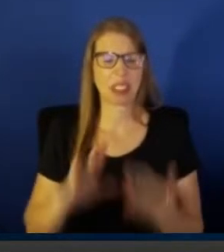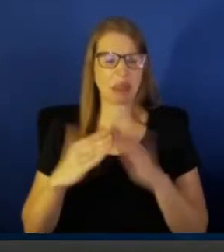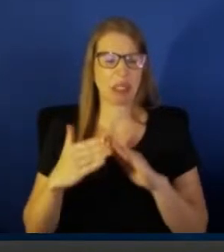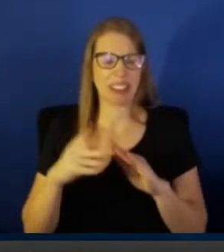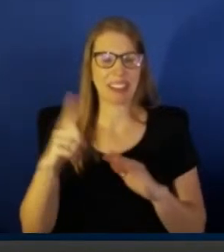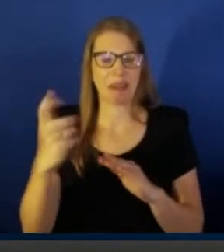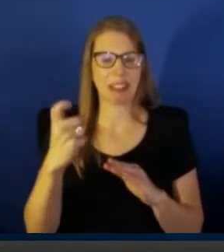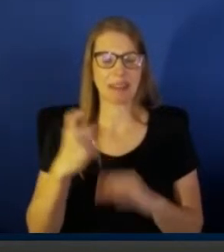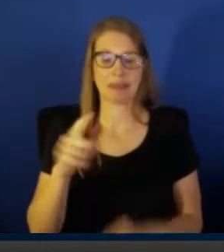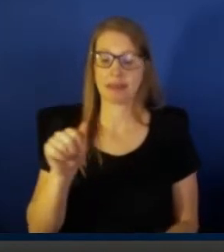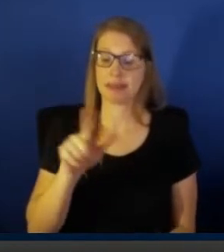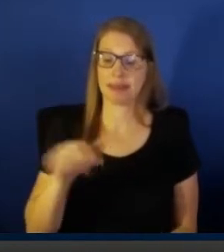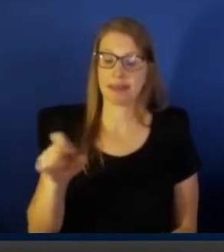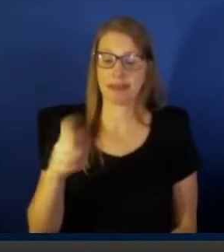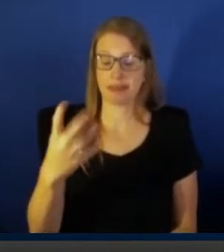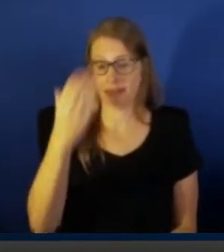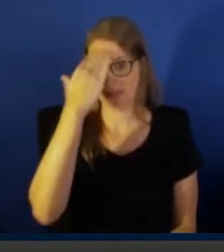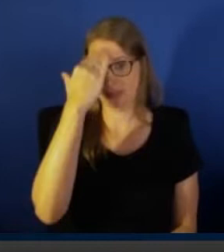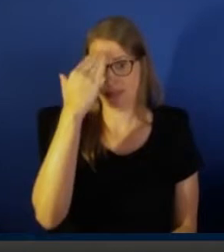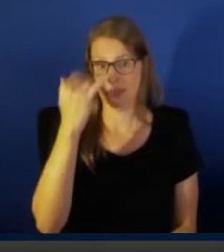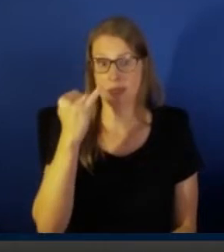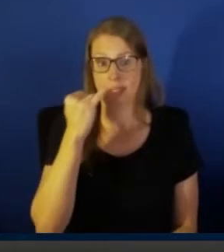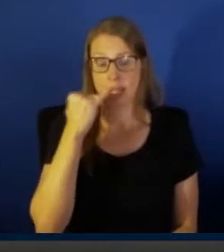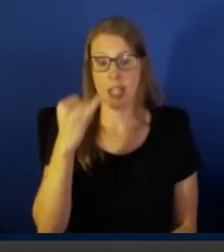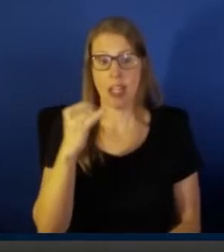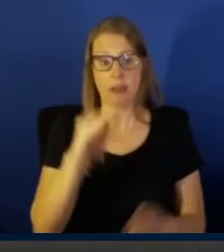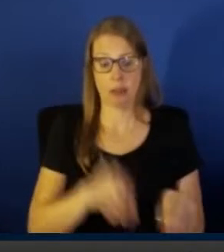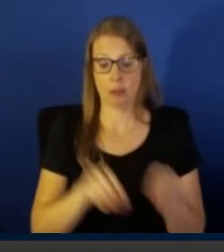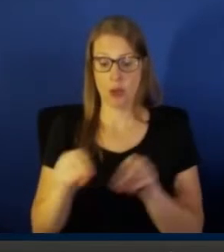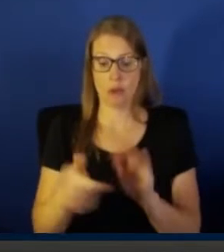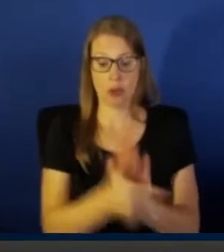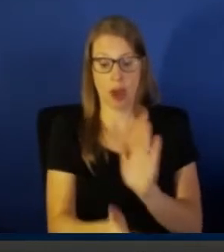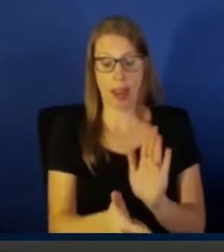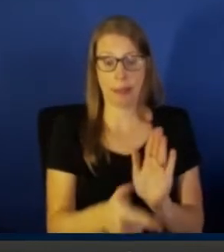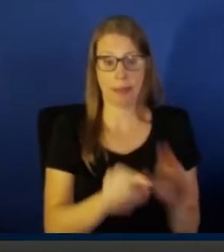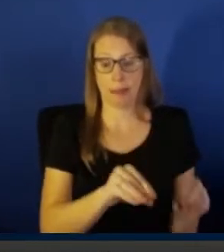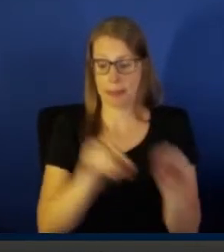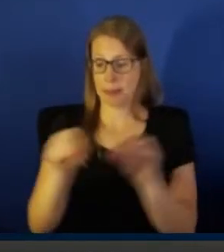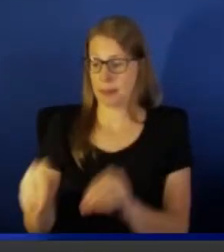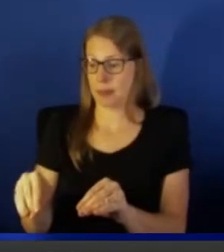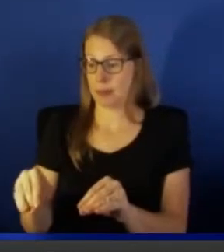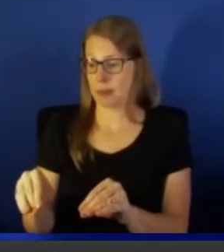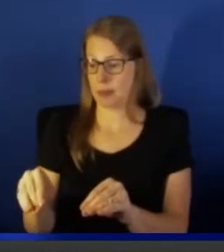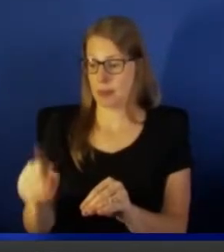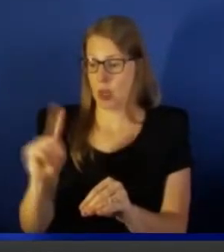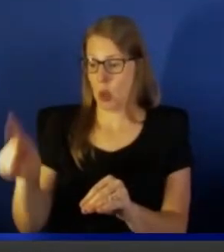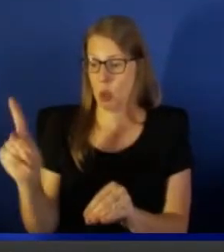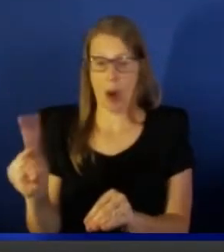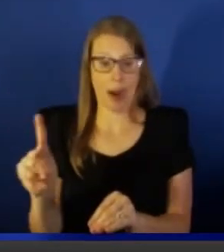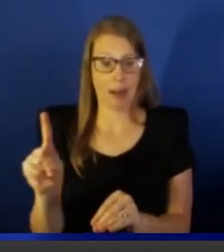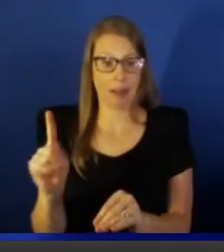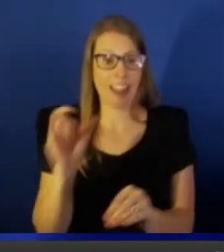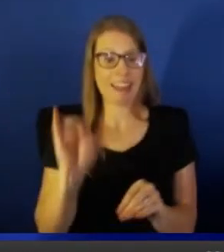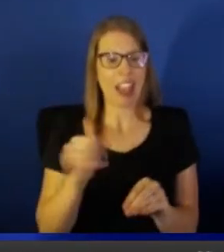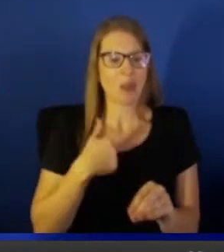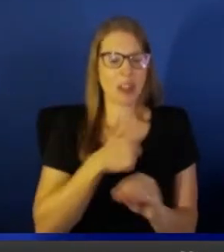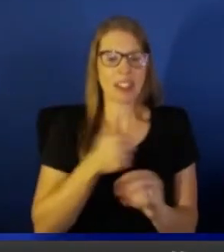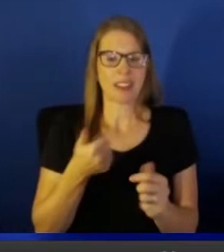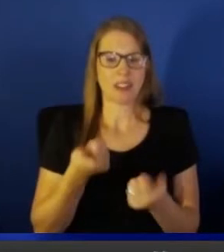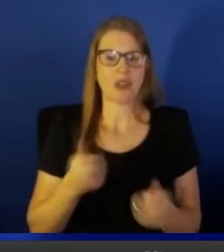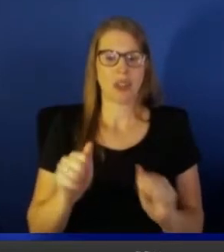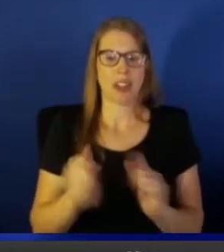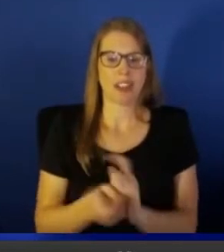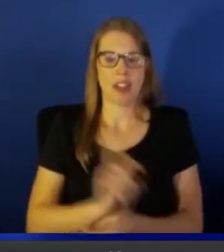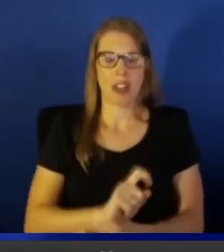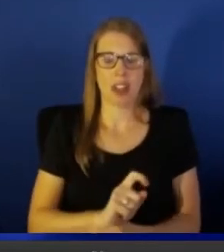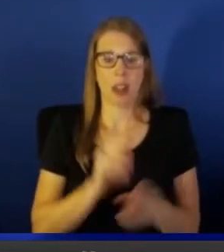Alex wants to know, if you move crime out of one area, where does it go? You know, I think that's what we're trying to change. Okay. We used to just move it from one place